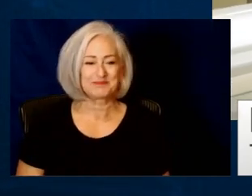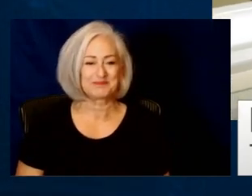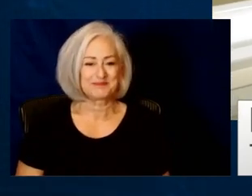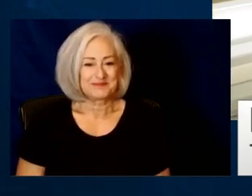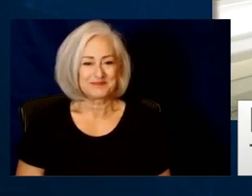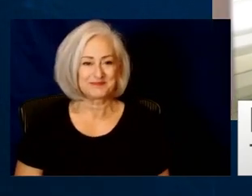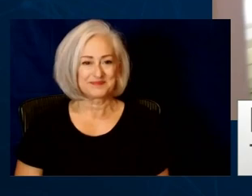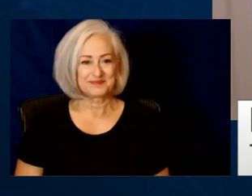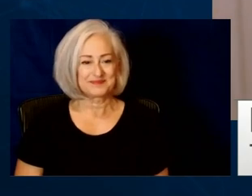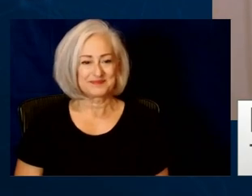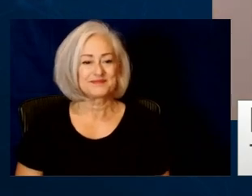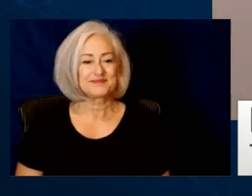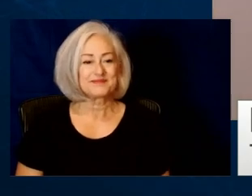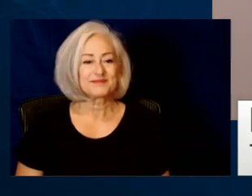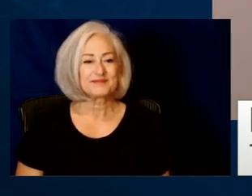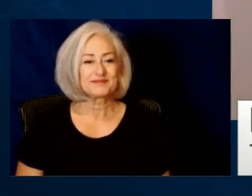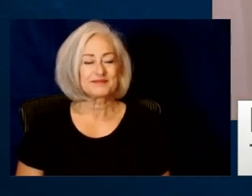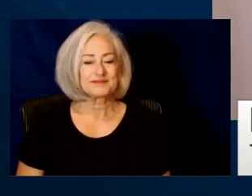So,